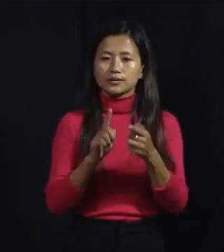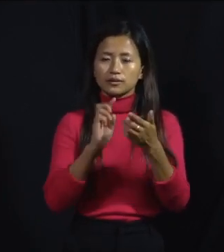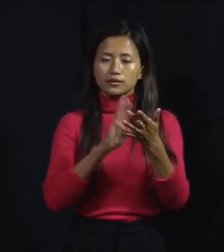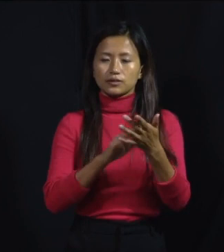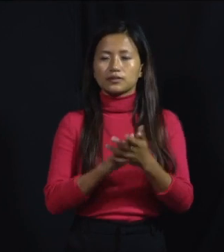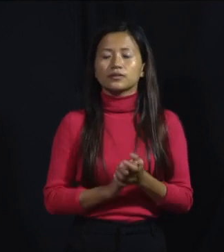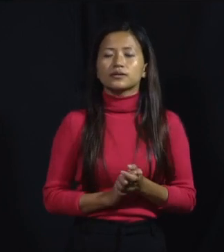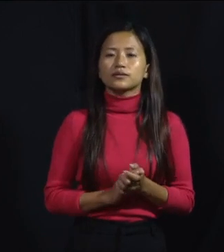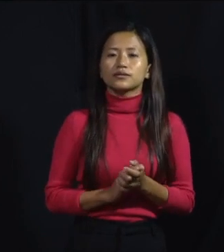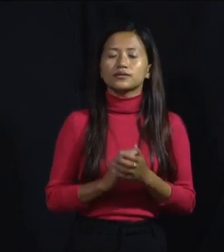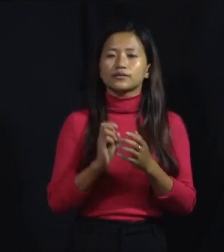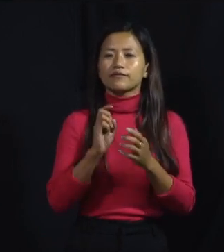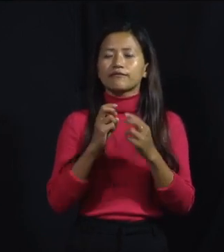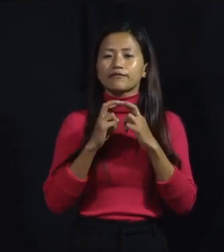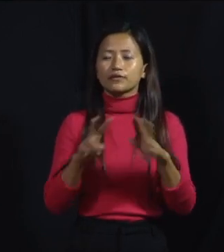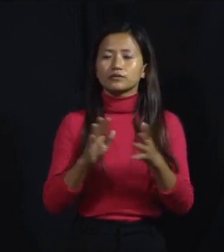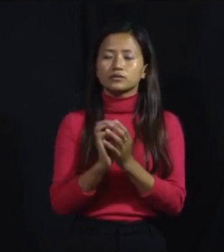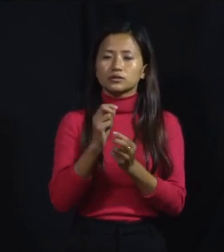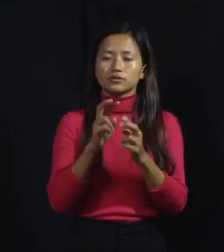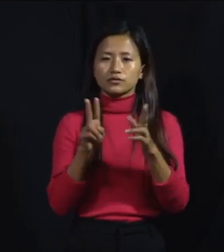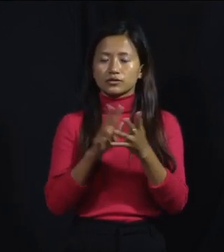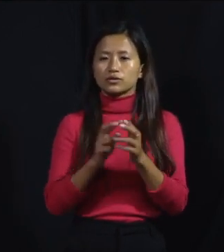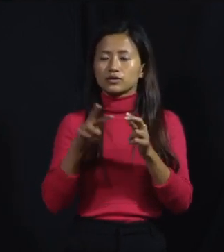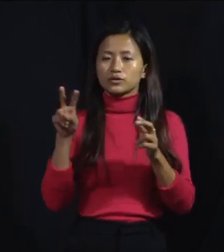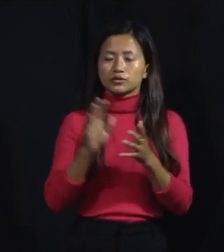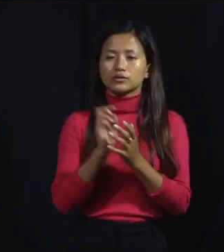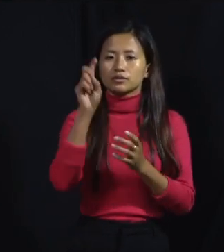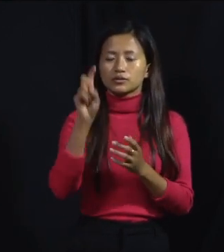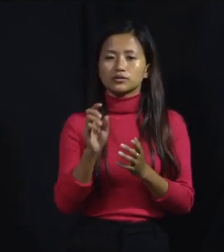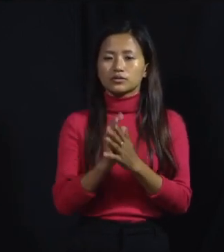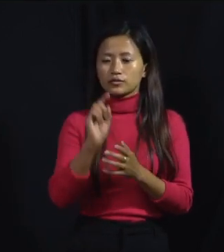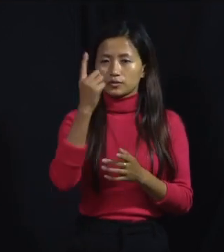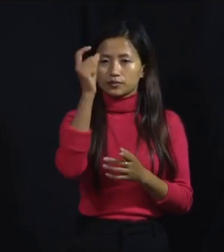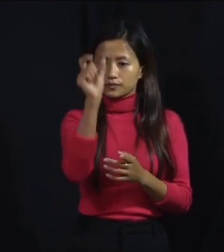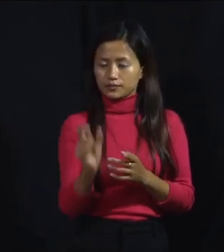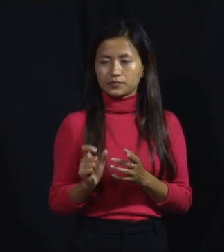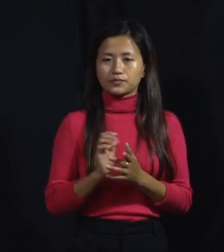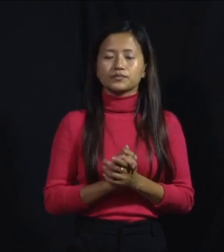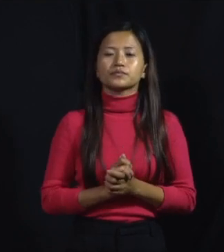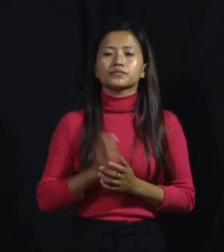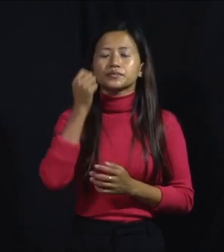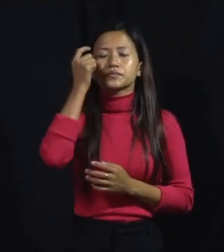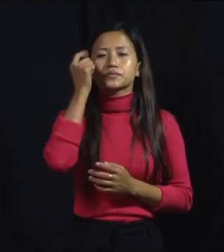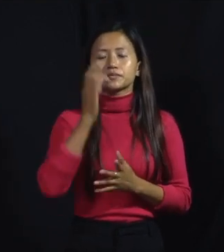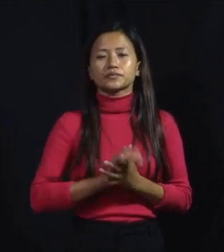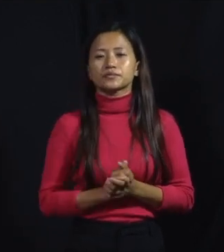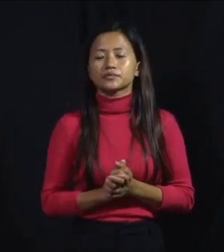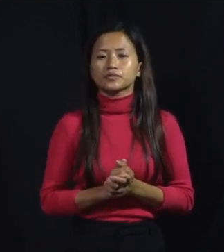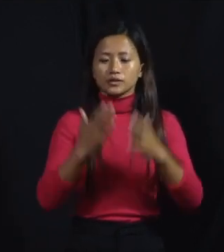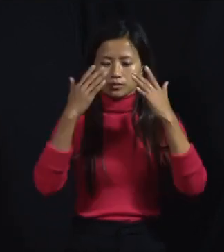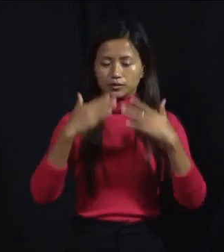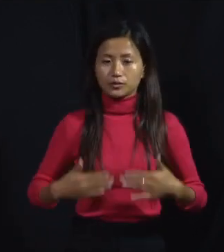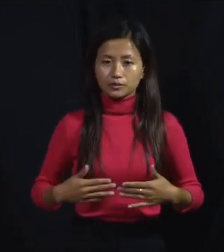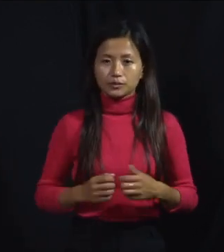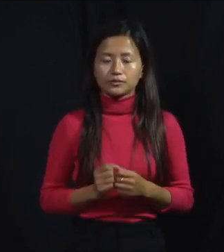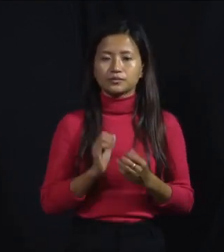by one. Varying needs of the individual. So what are varying needs? We understand that the human